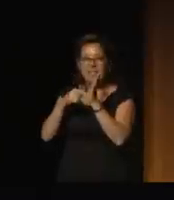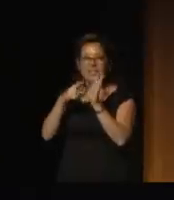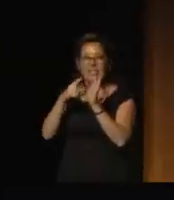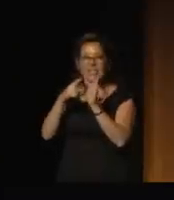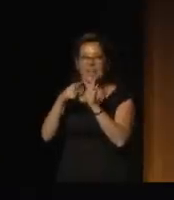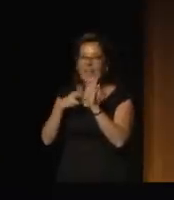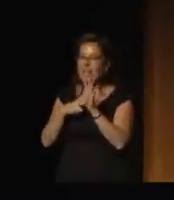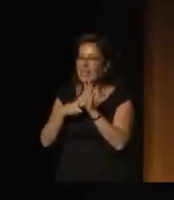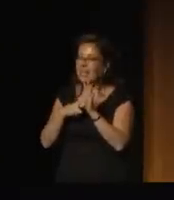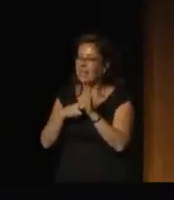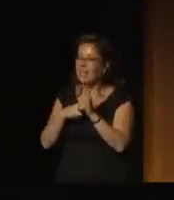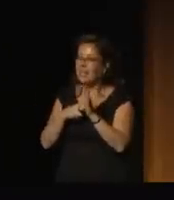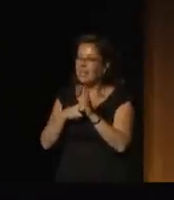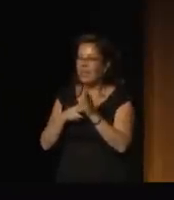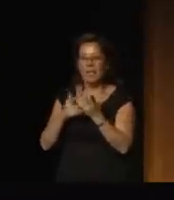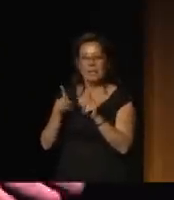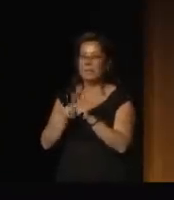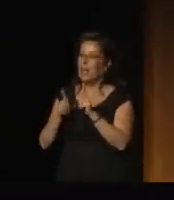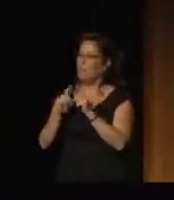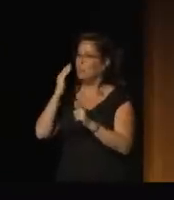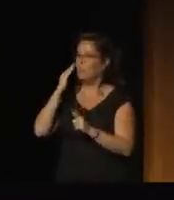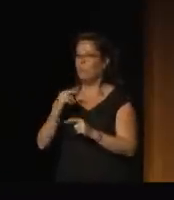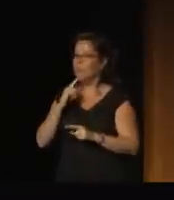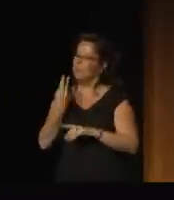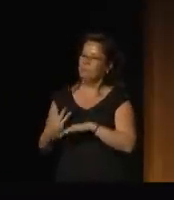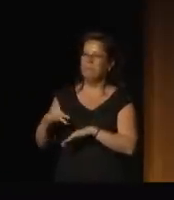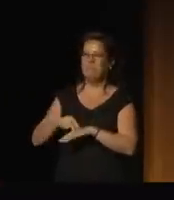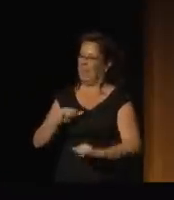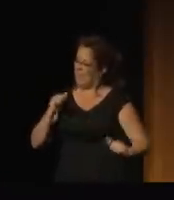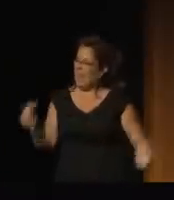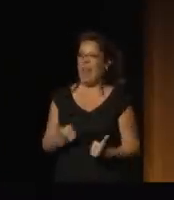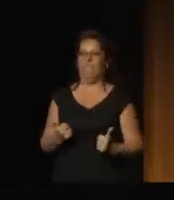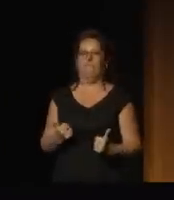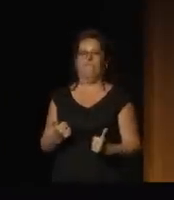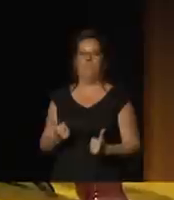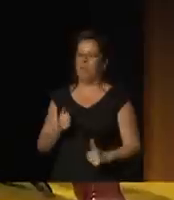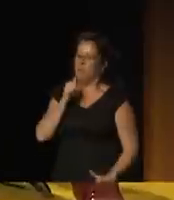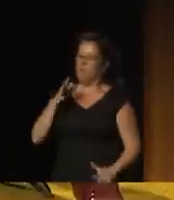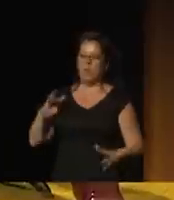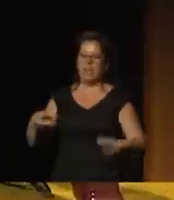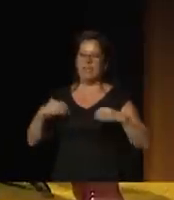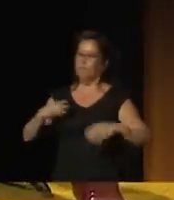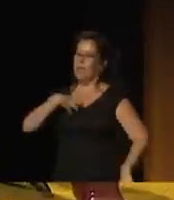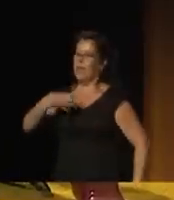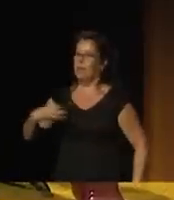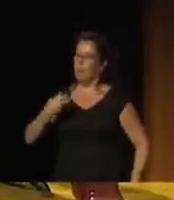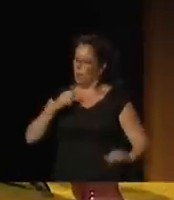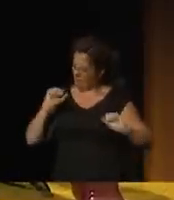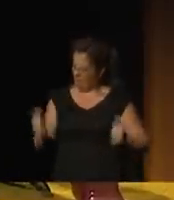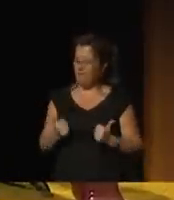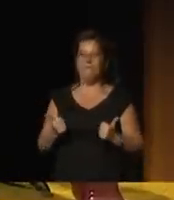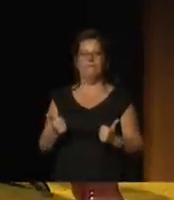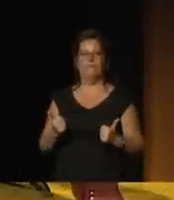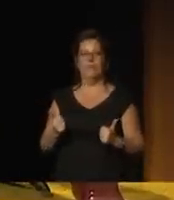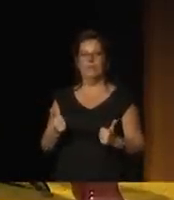saying, just like women had said a few months ago, enough is enough. We're not going to stand for this. This is what we believe. In a few years'